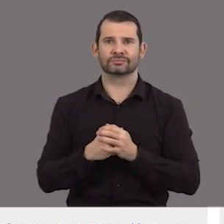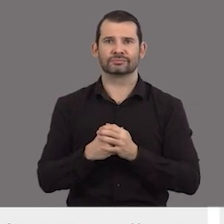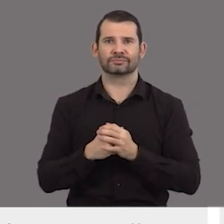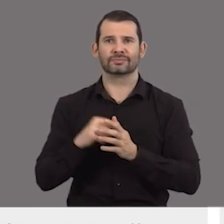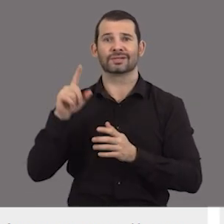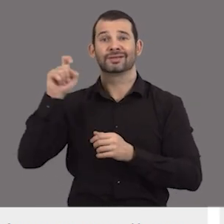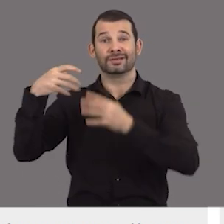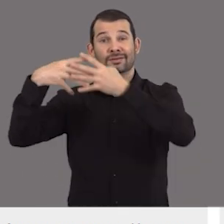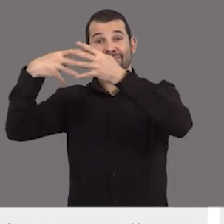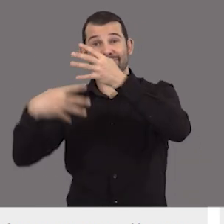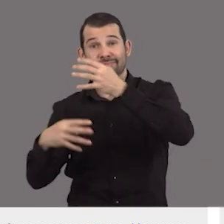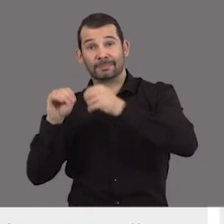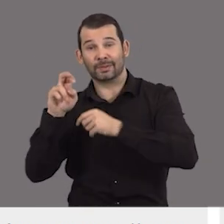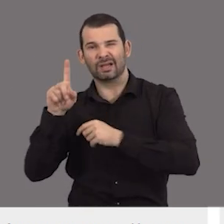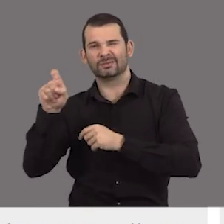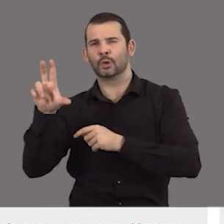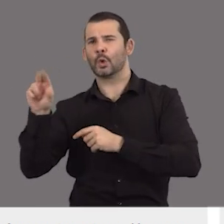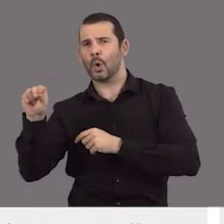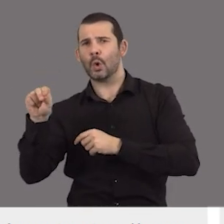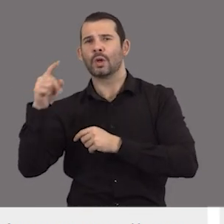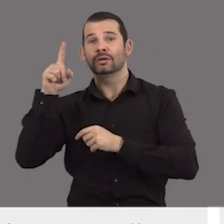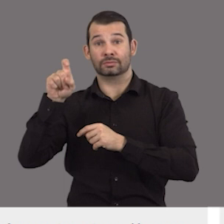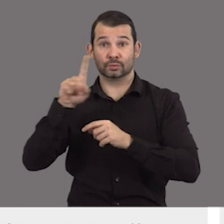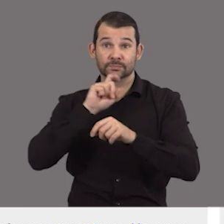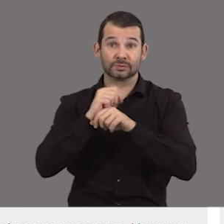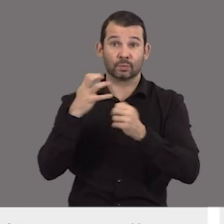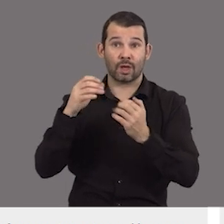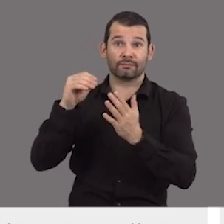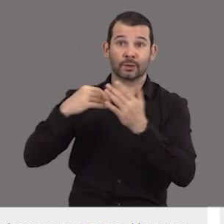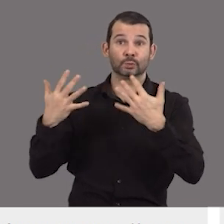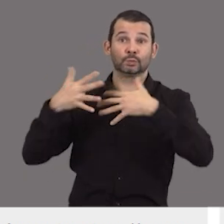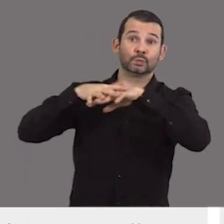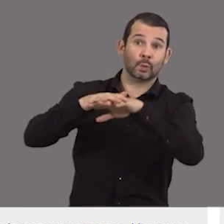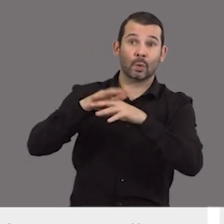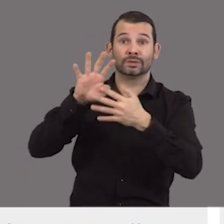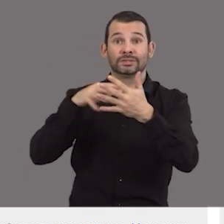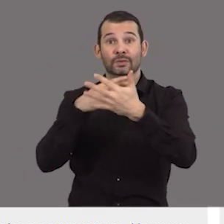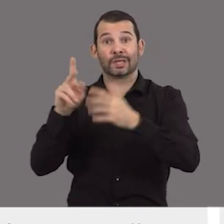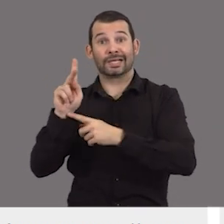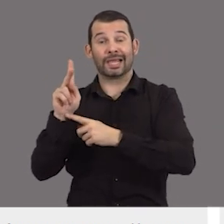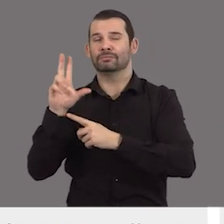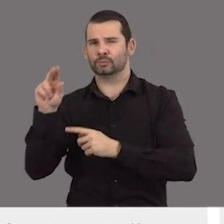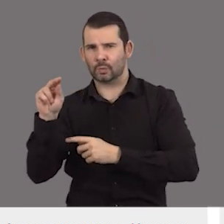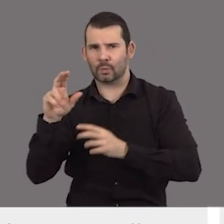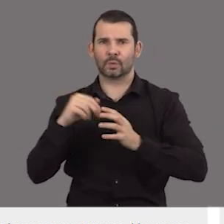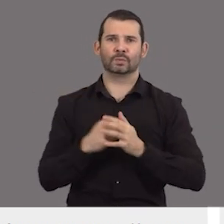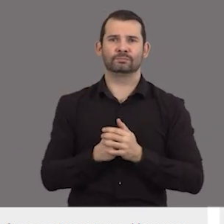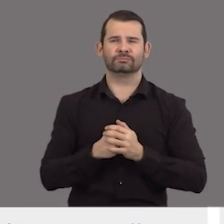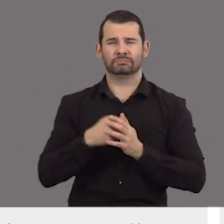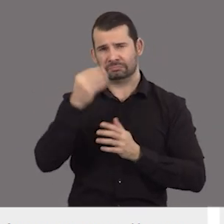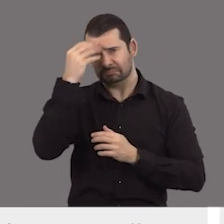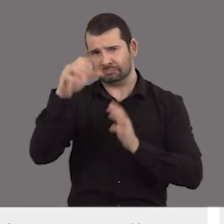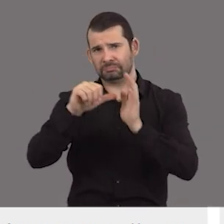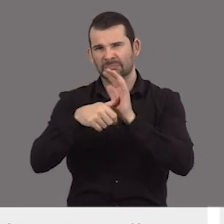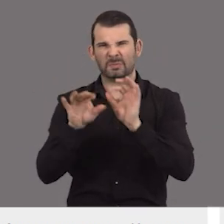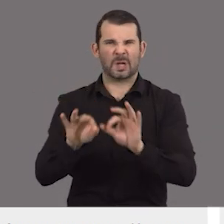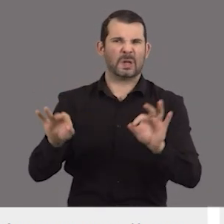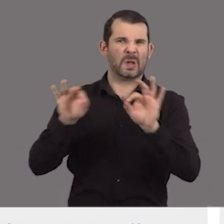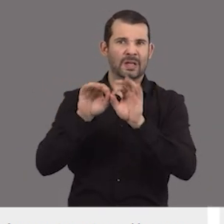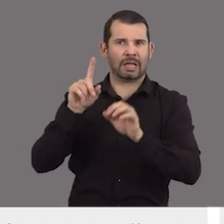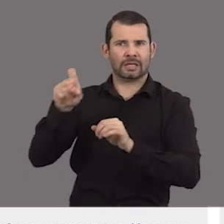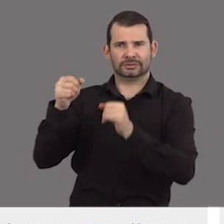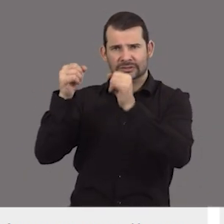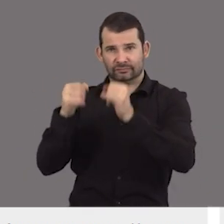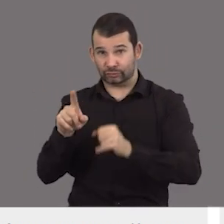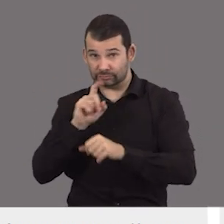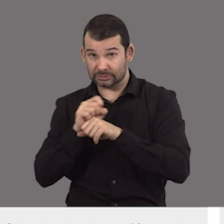menu, and answer no to the question, do you wish to file a joint Schedule K? Note that it is